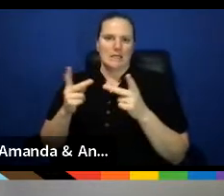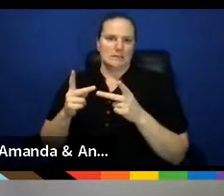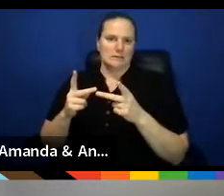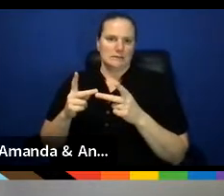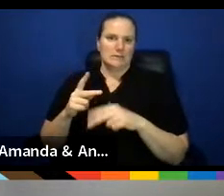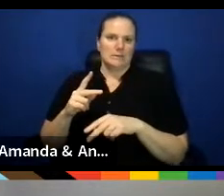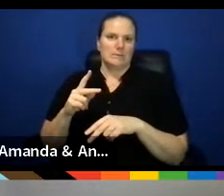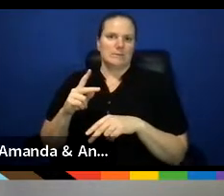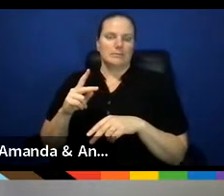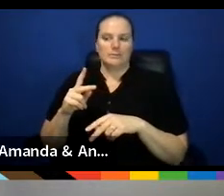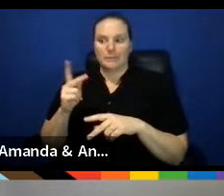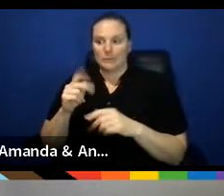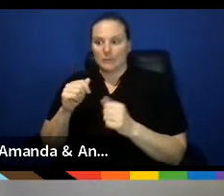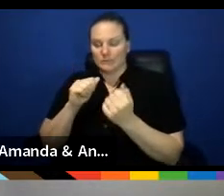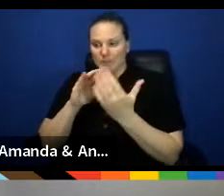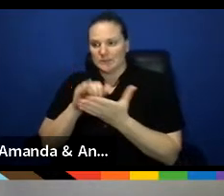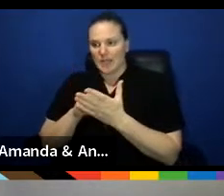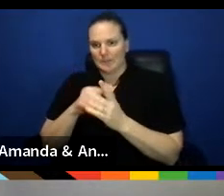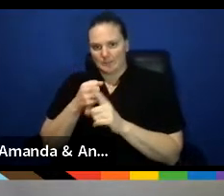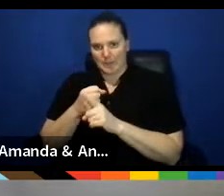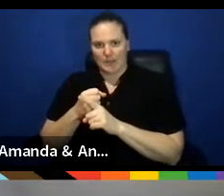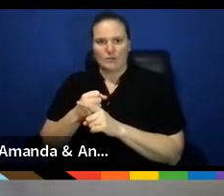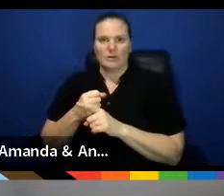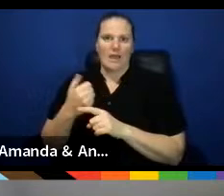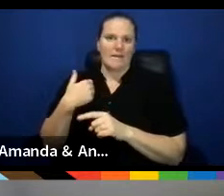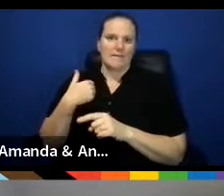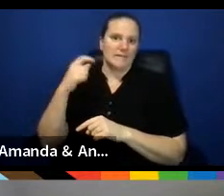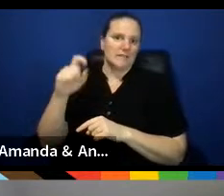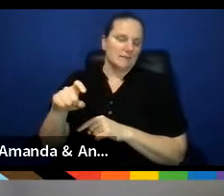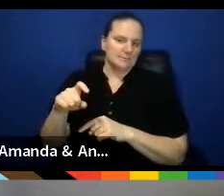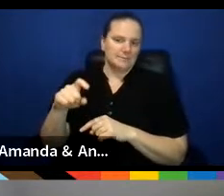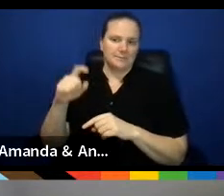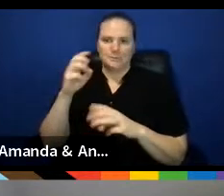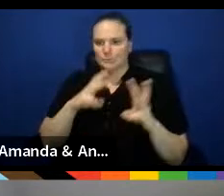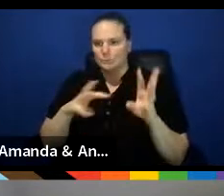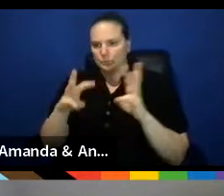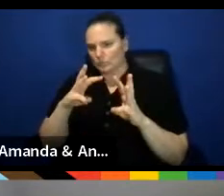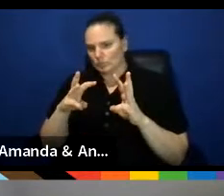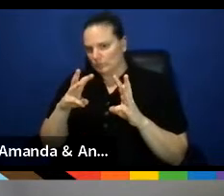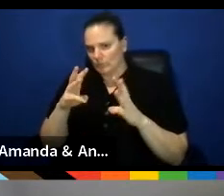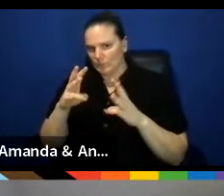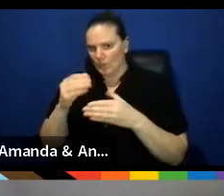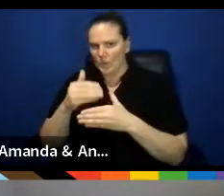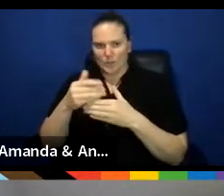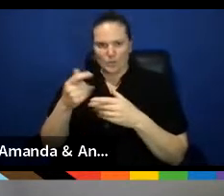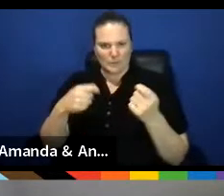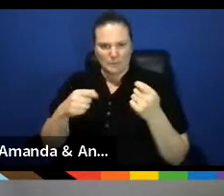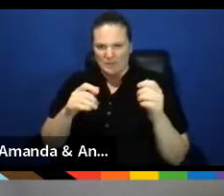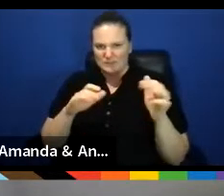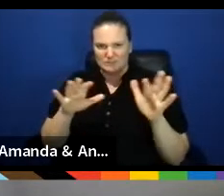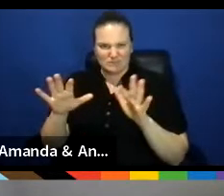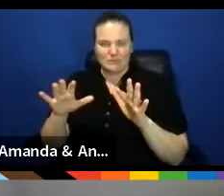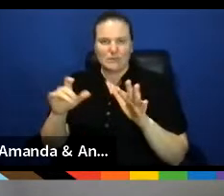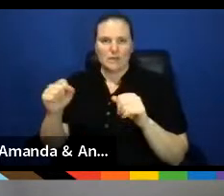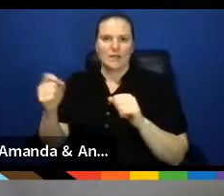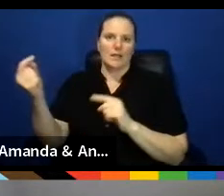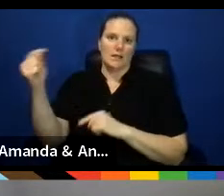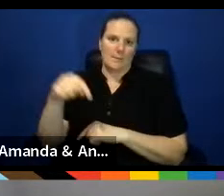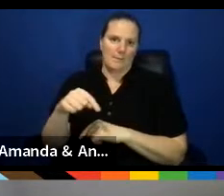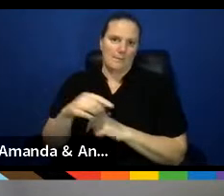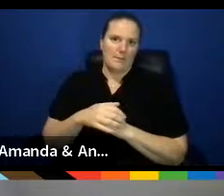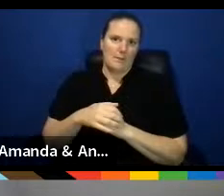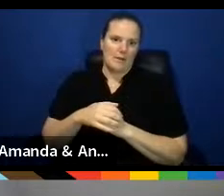are facing those impacts, if they're having a need, if they're worried about, need a window replaced or something like that, that they can come to